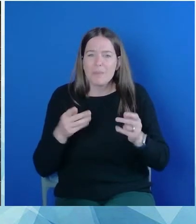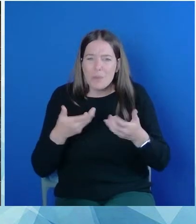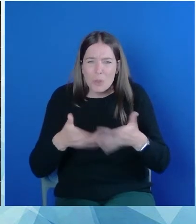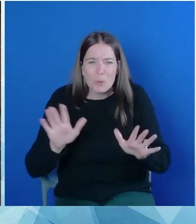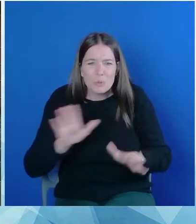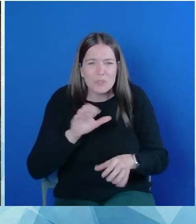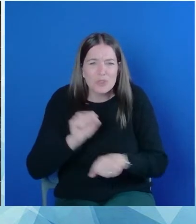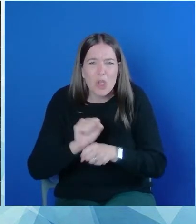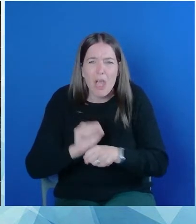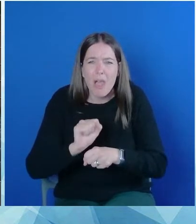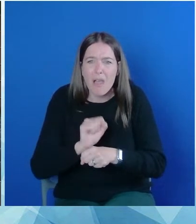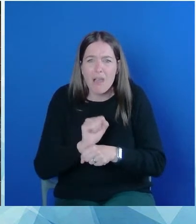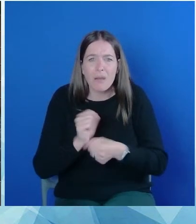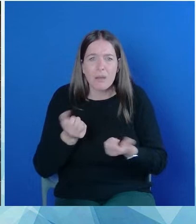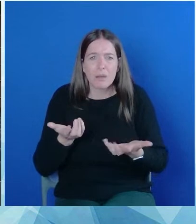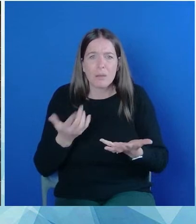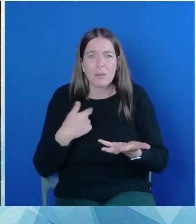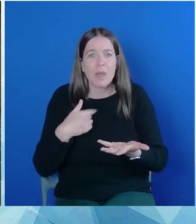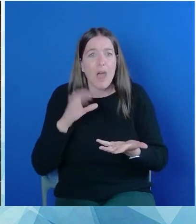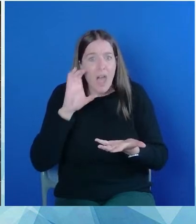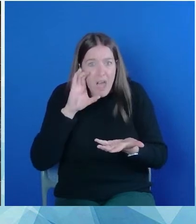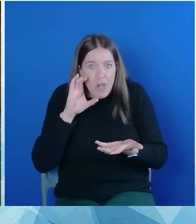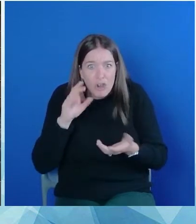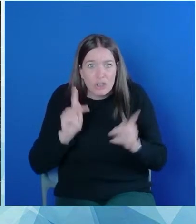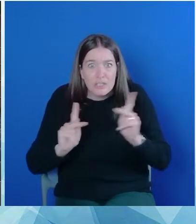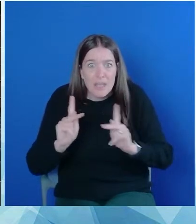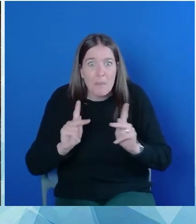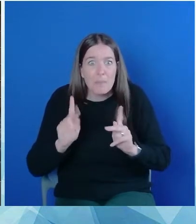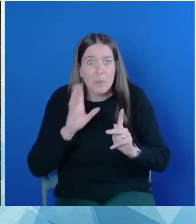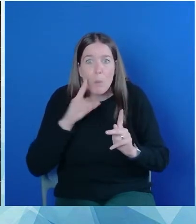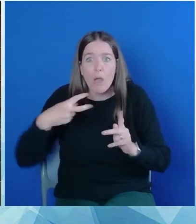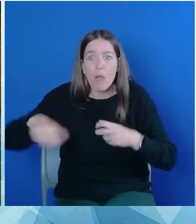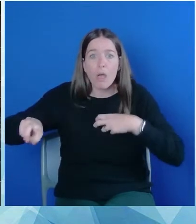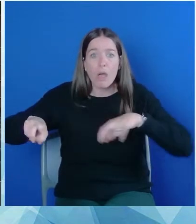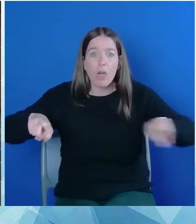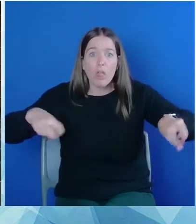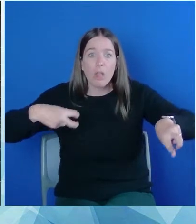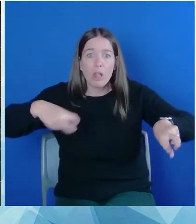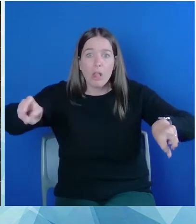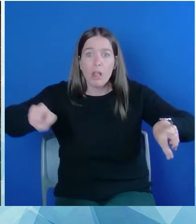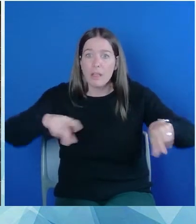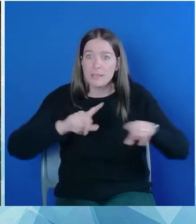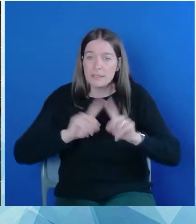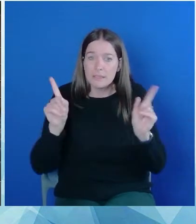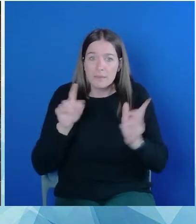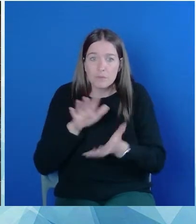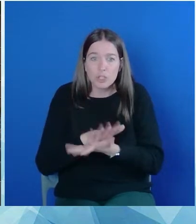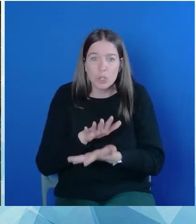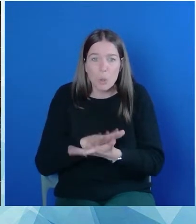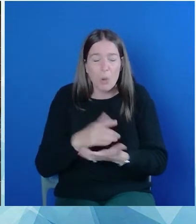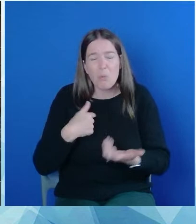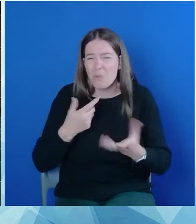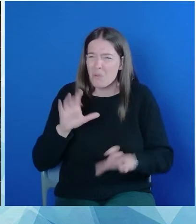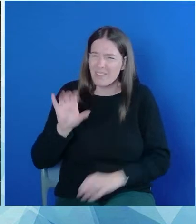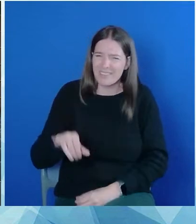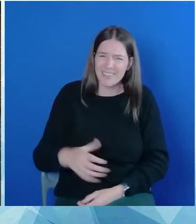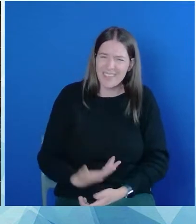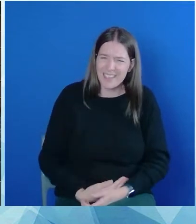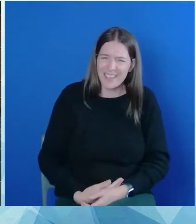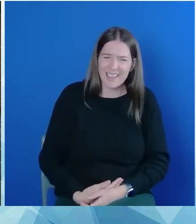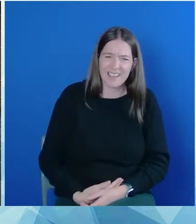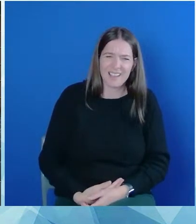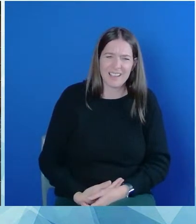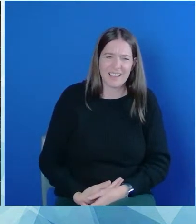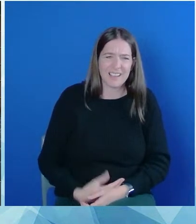I don't want people to lose their jobs, but I heard that some people are leaving. They're going to different schools. We don't want to see